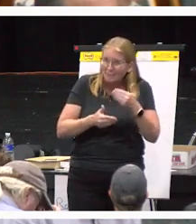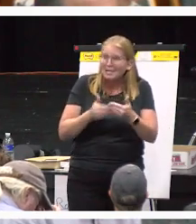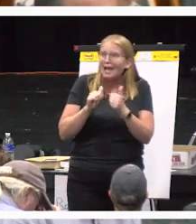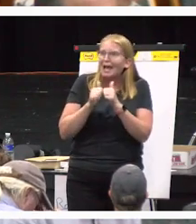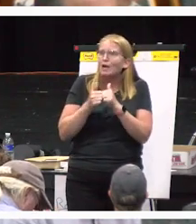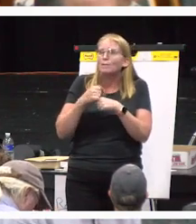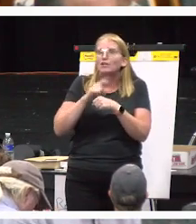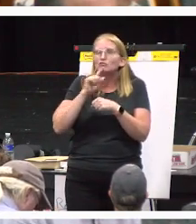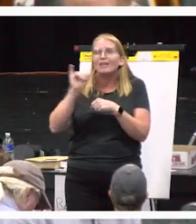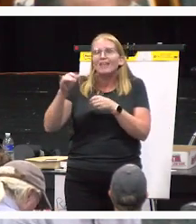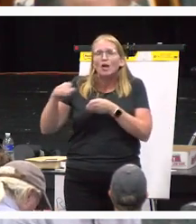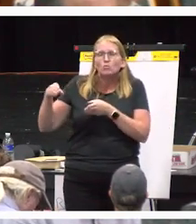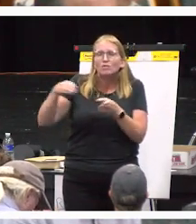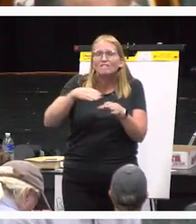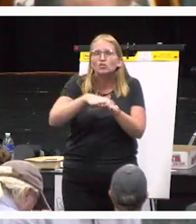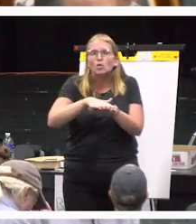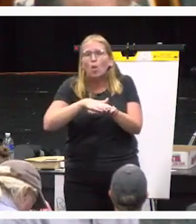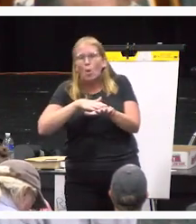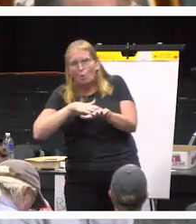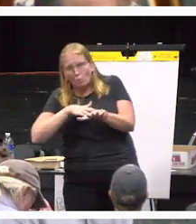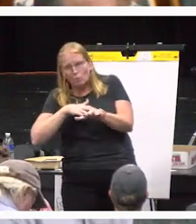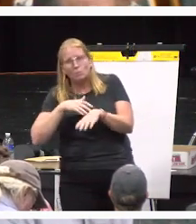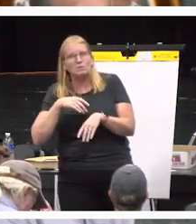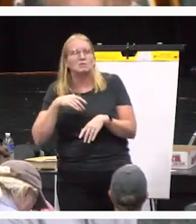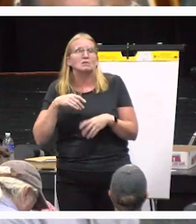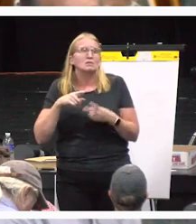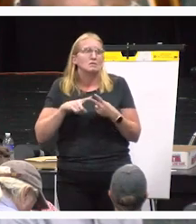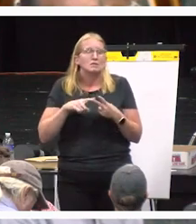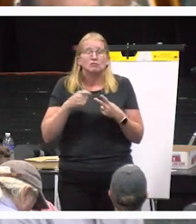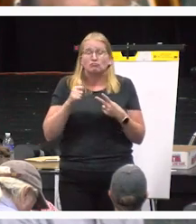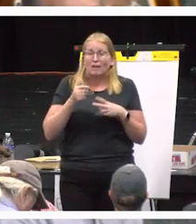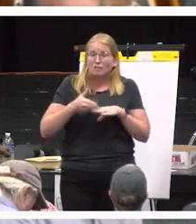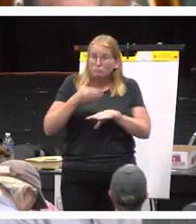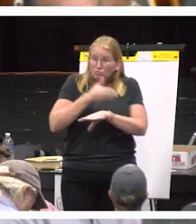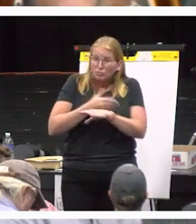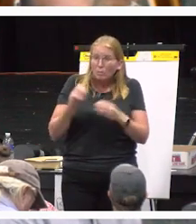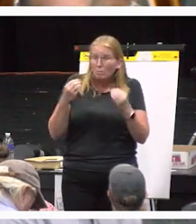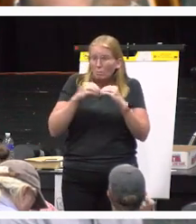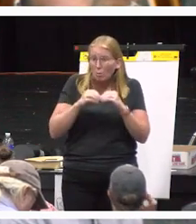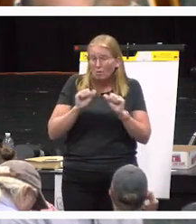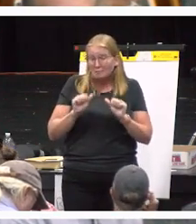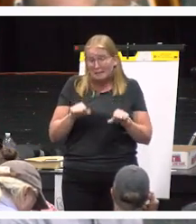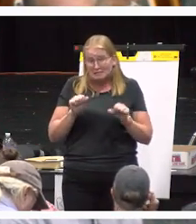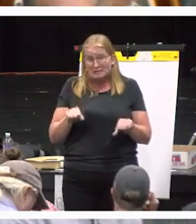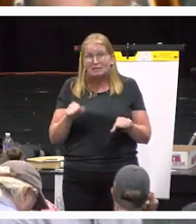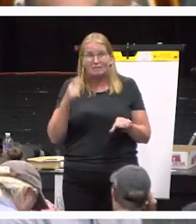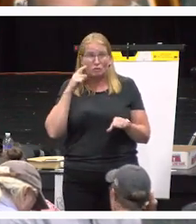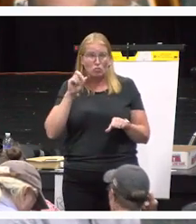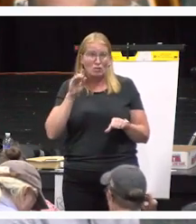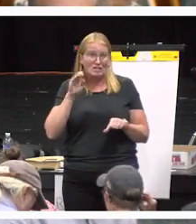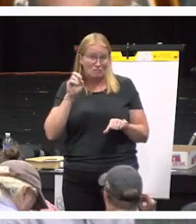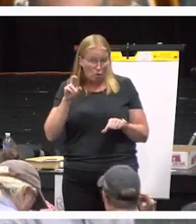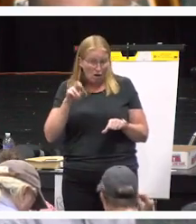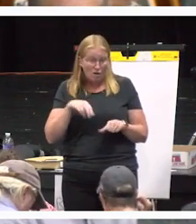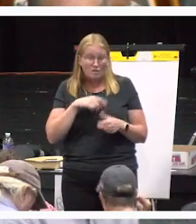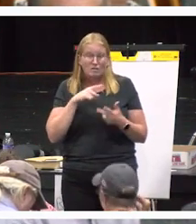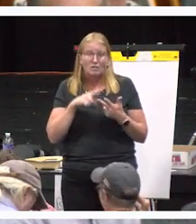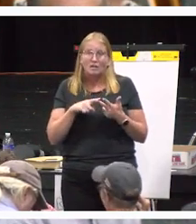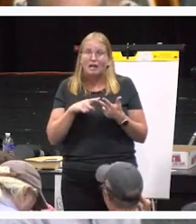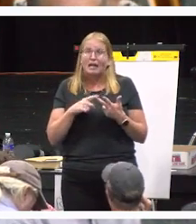river through watershed management, increasing capacity at Wrightsville Reservoir, and expanding